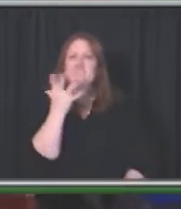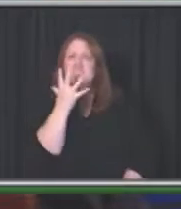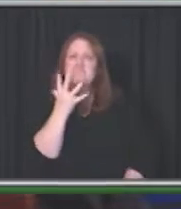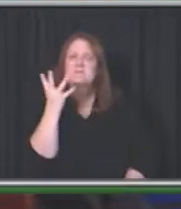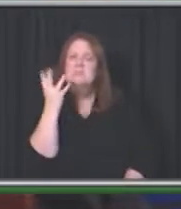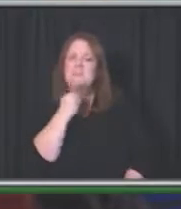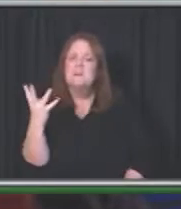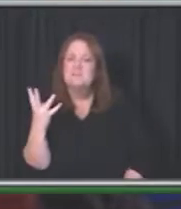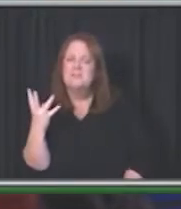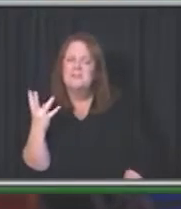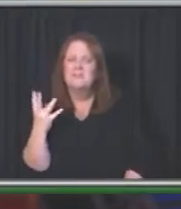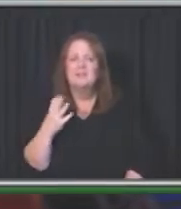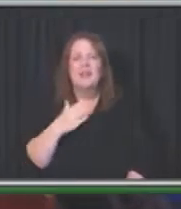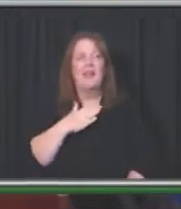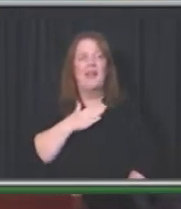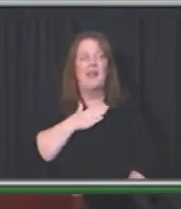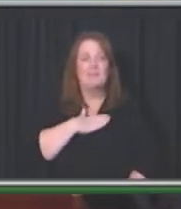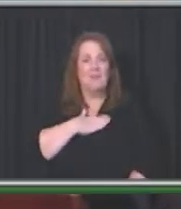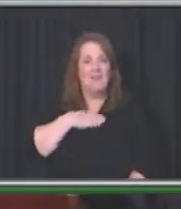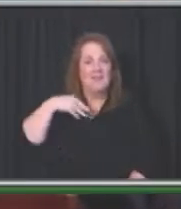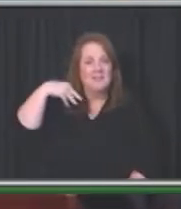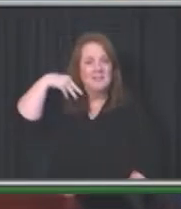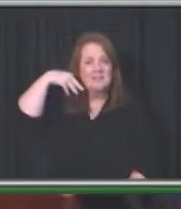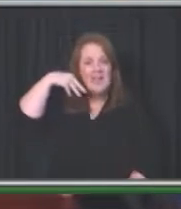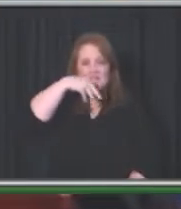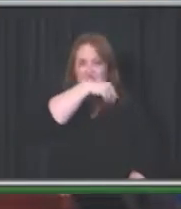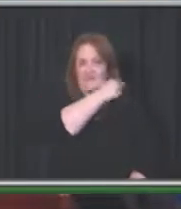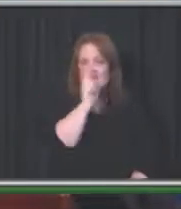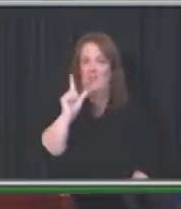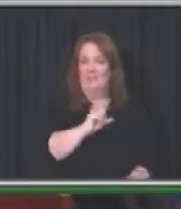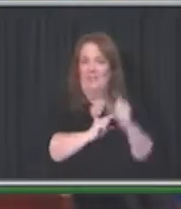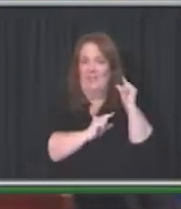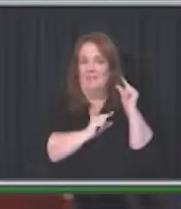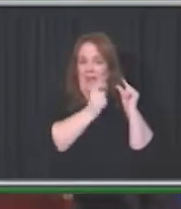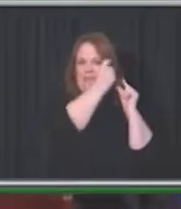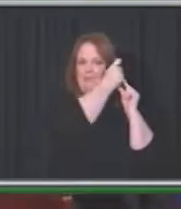I also realized that my tassel is on the wrong side, so I'm gonna go ahead and switch that.